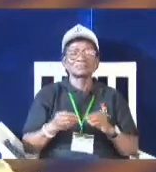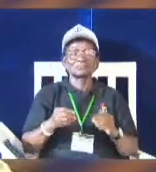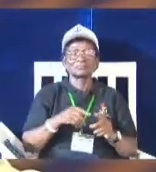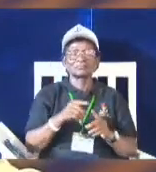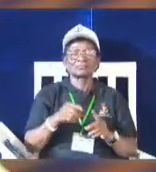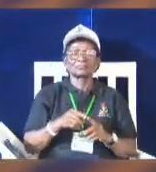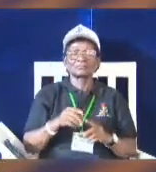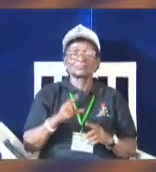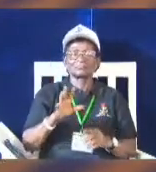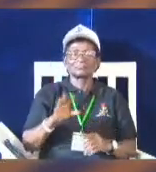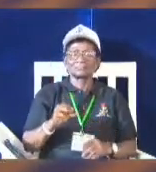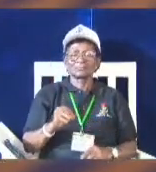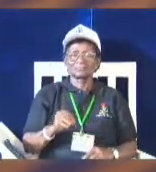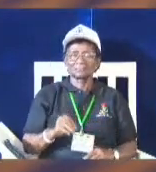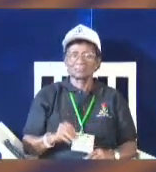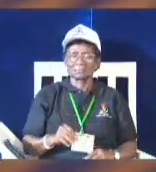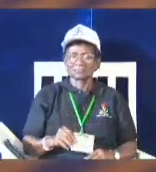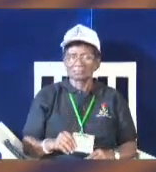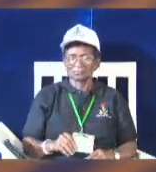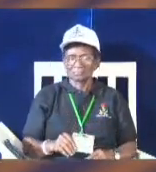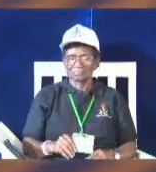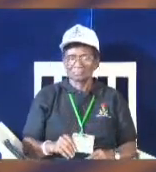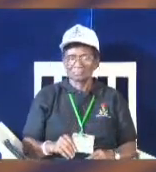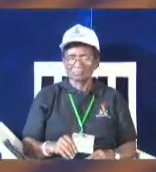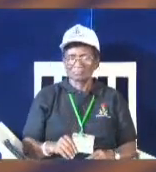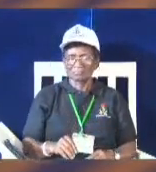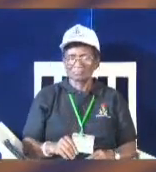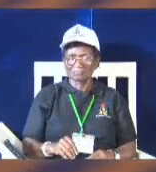About 40 years ago, the same